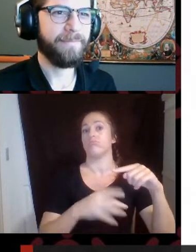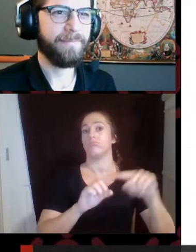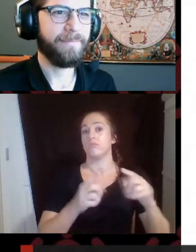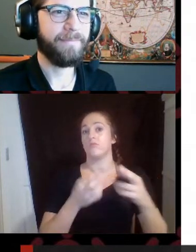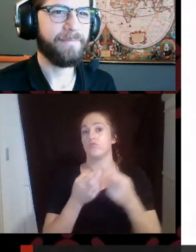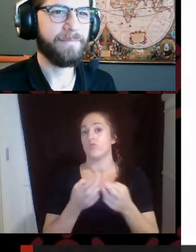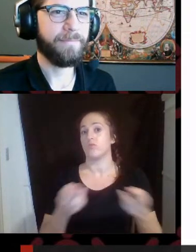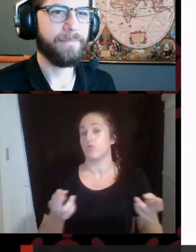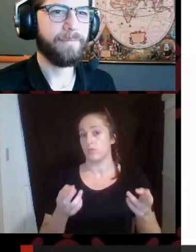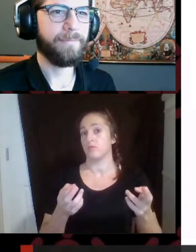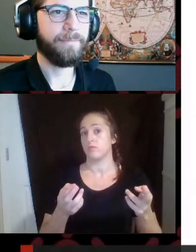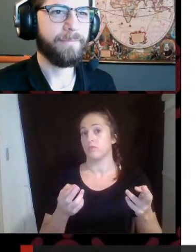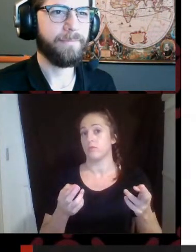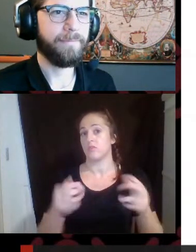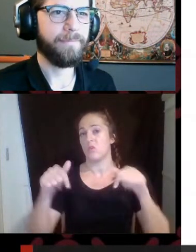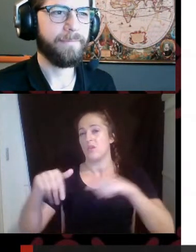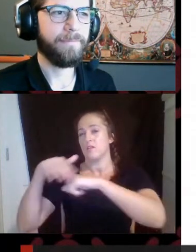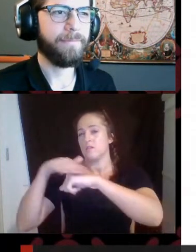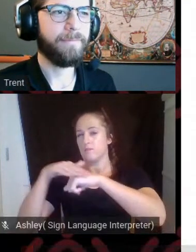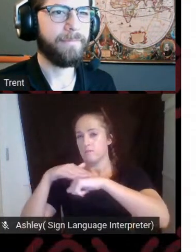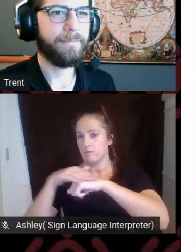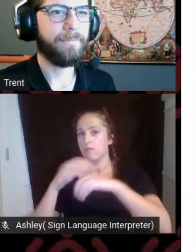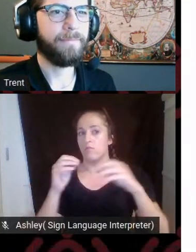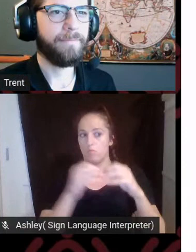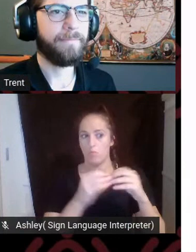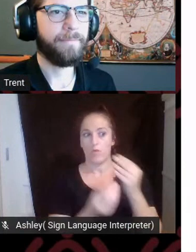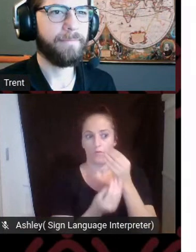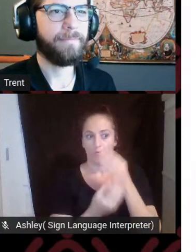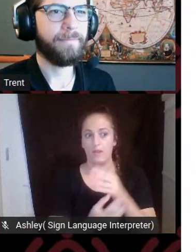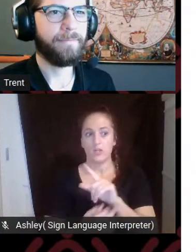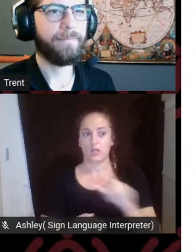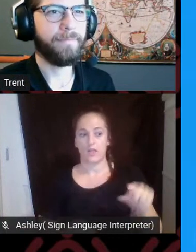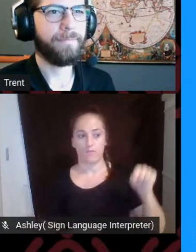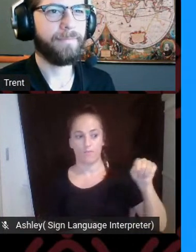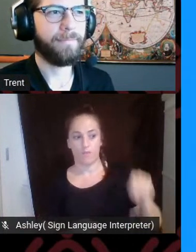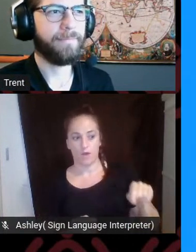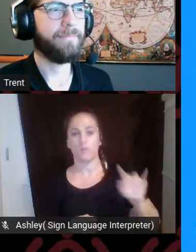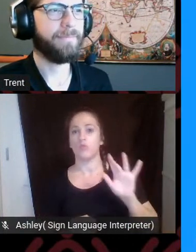just want you to be aware of that resource and how it can benefit you.